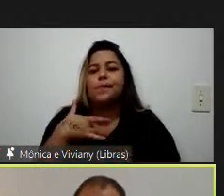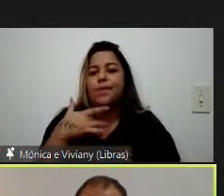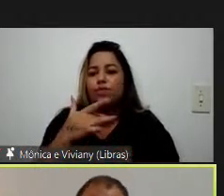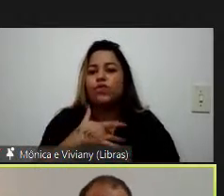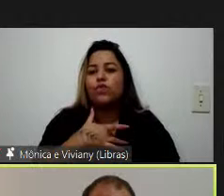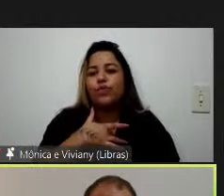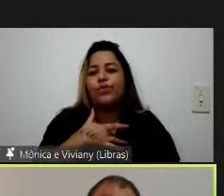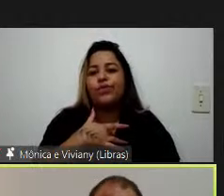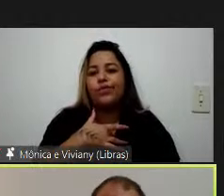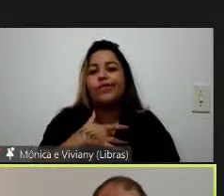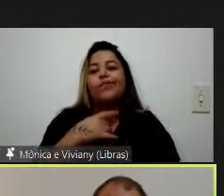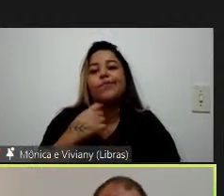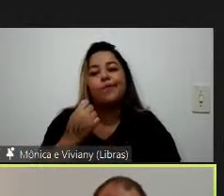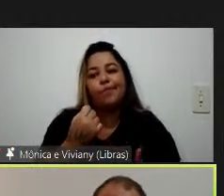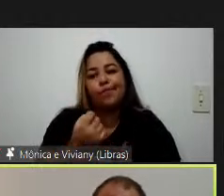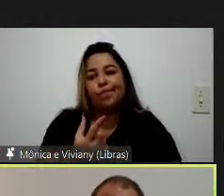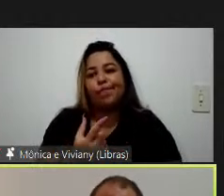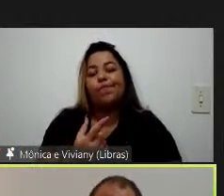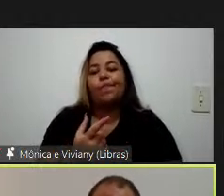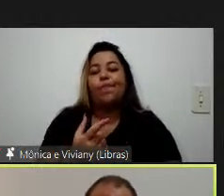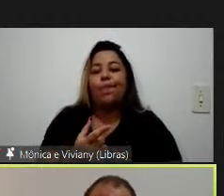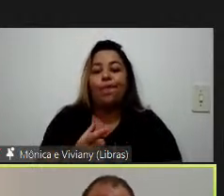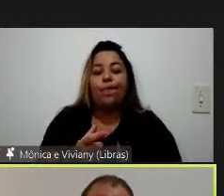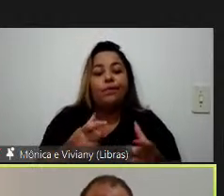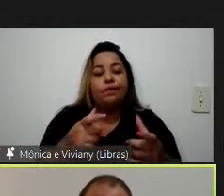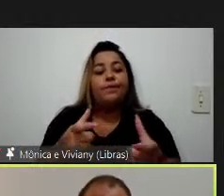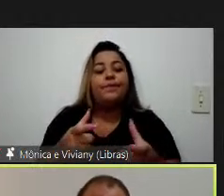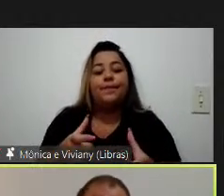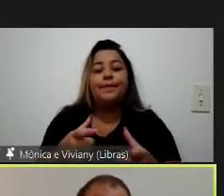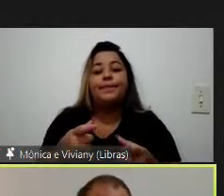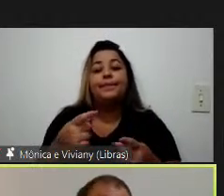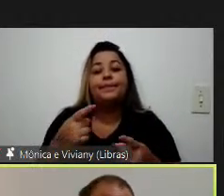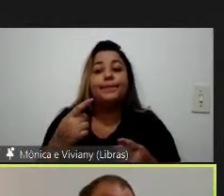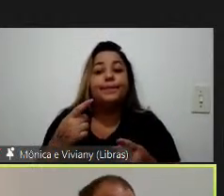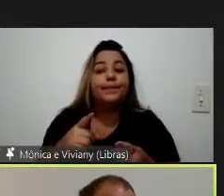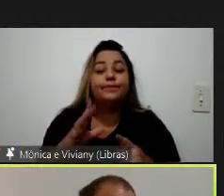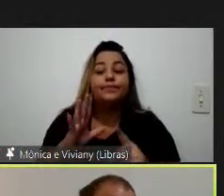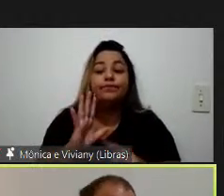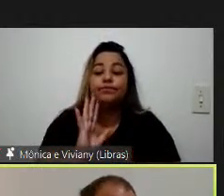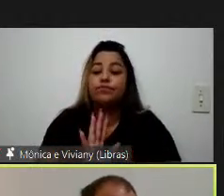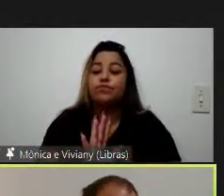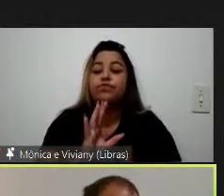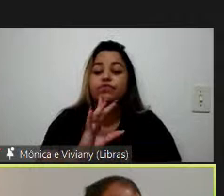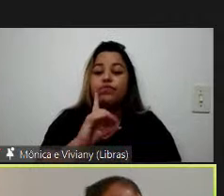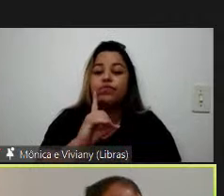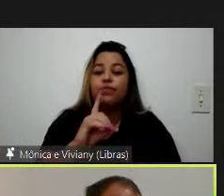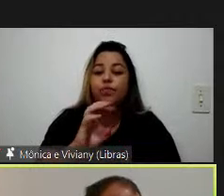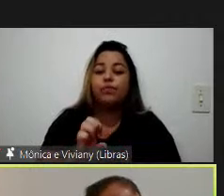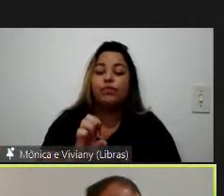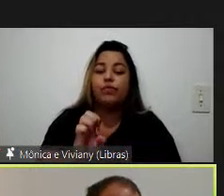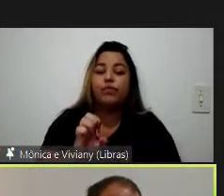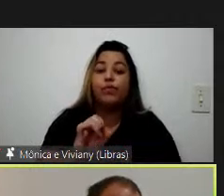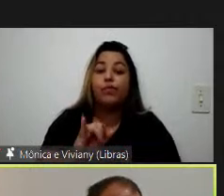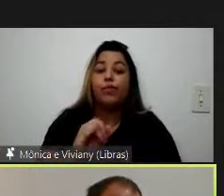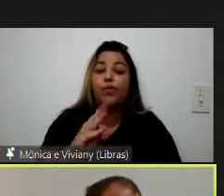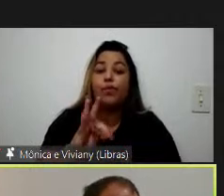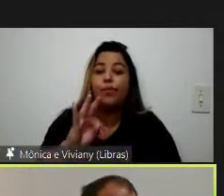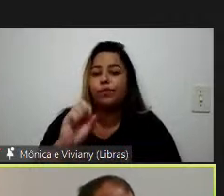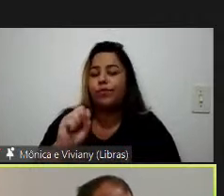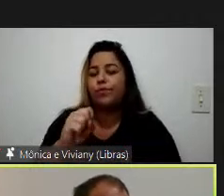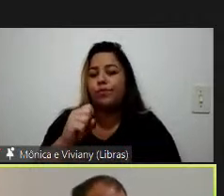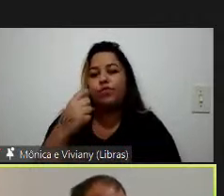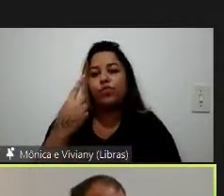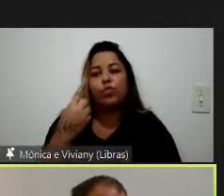sector. The number of adults living with diabetes mellitus was about 100 million in 1980. and it